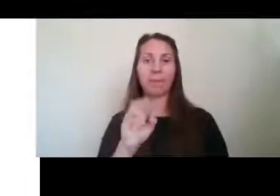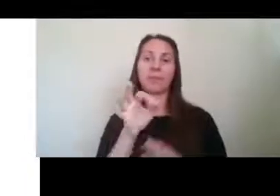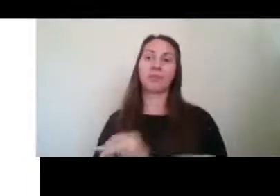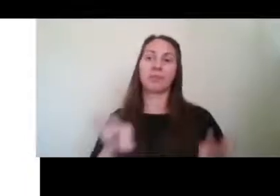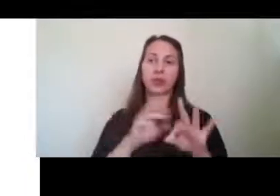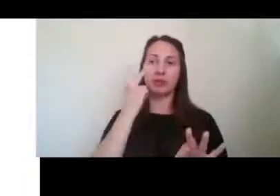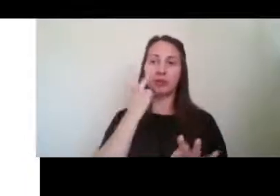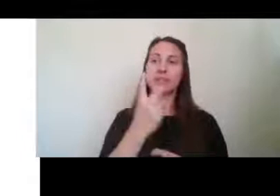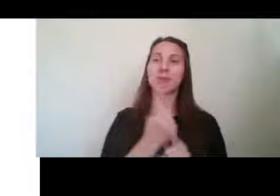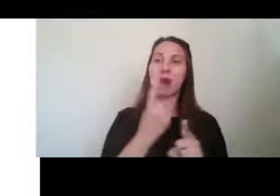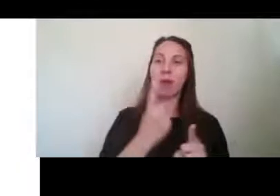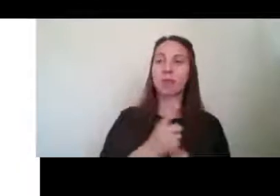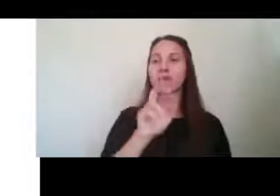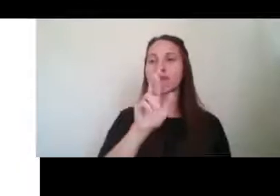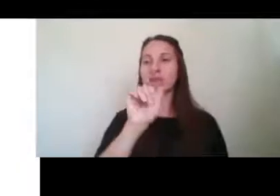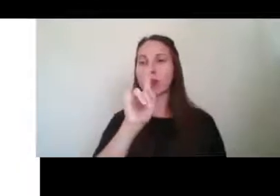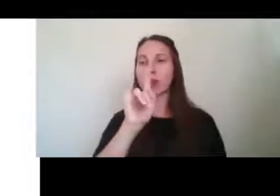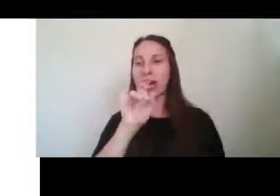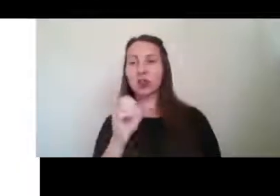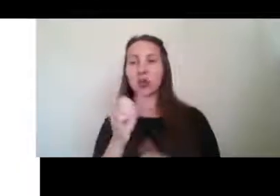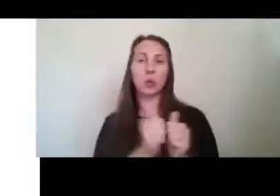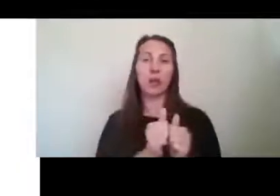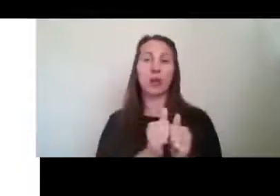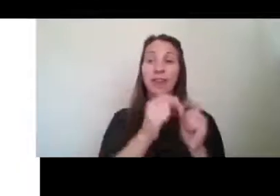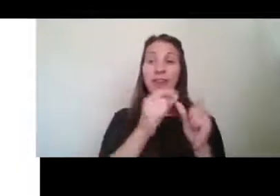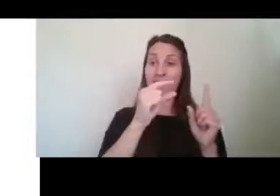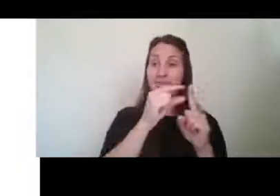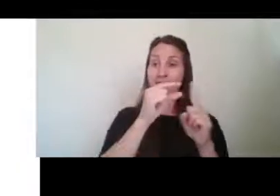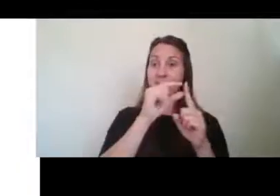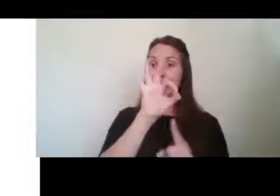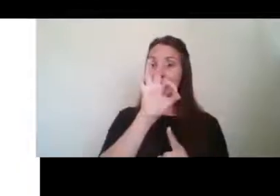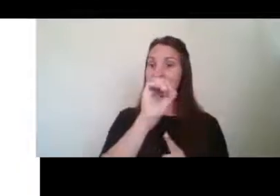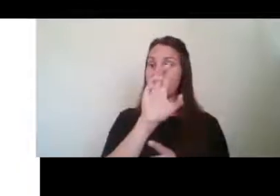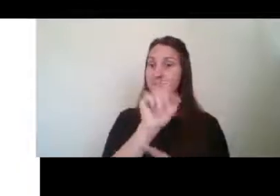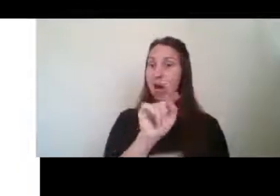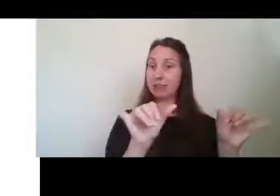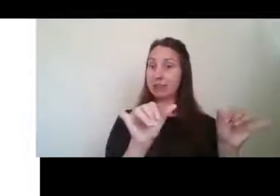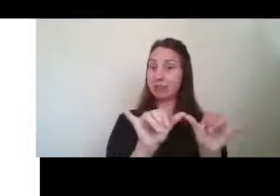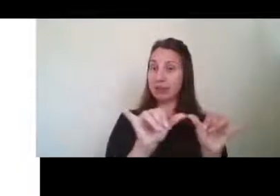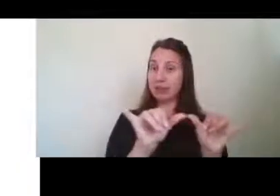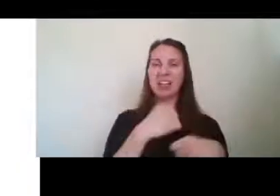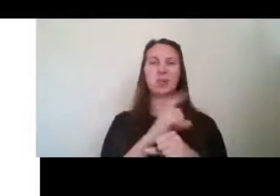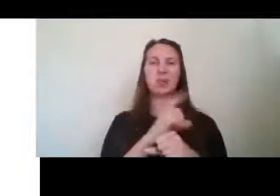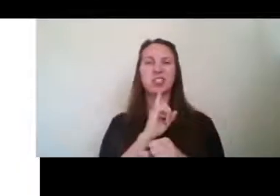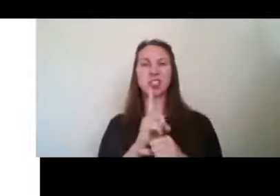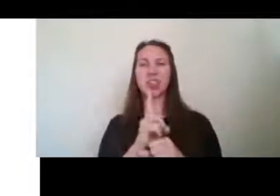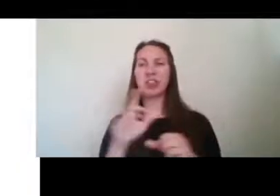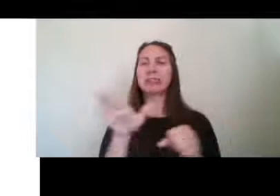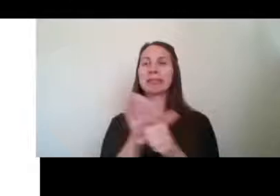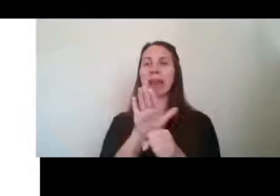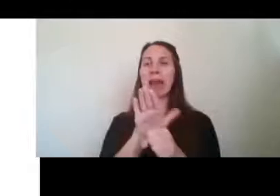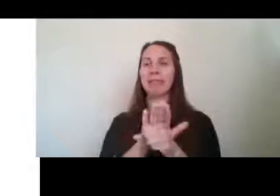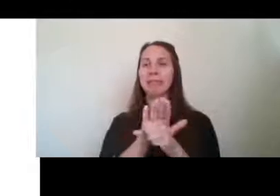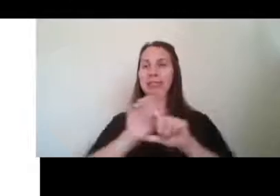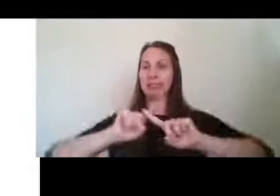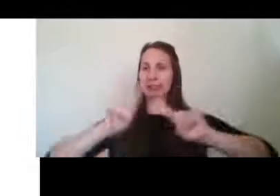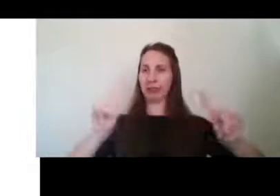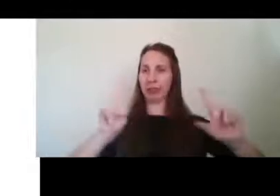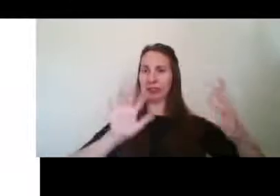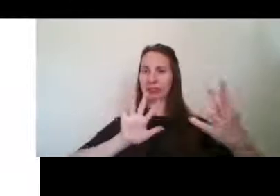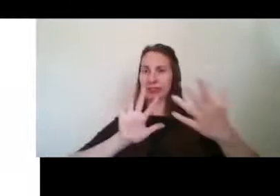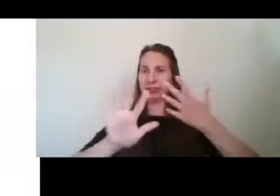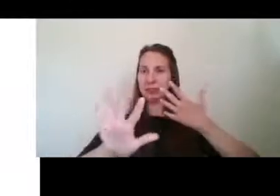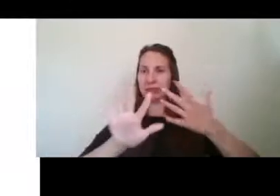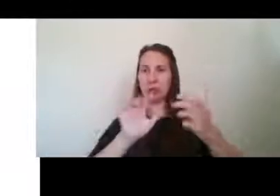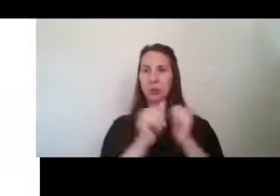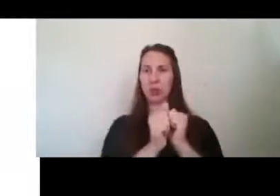with the colors to look for, but making sure there's enough difference between your foreground and your background color. If you have light text, making sure